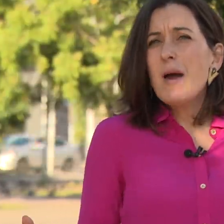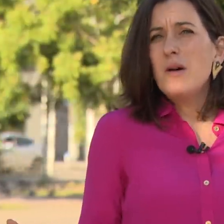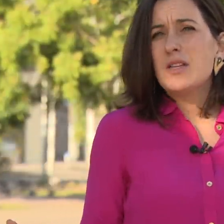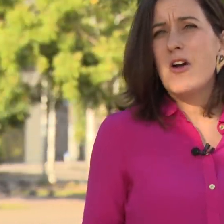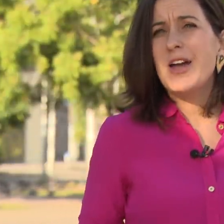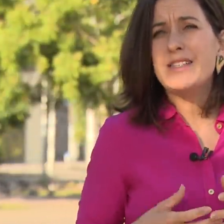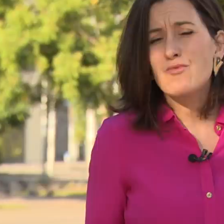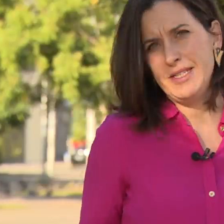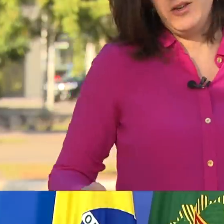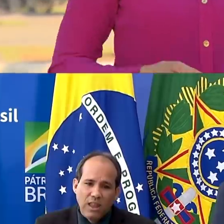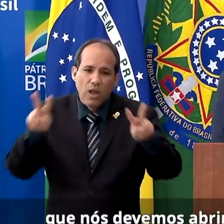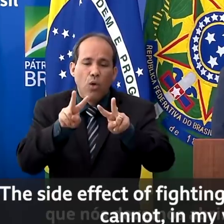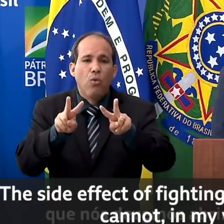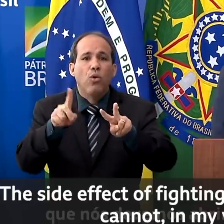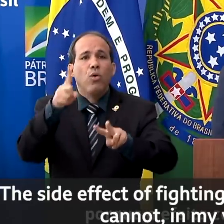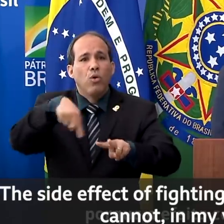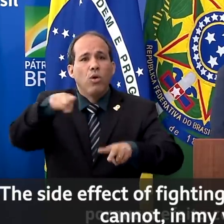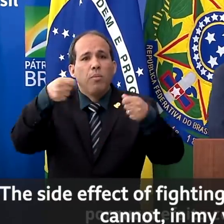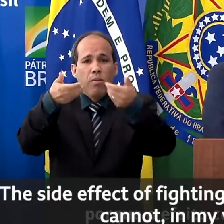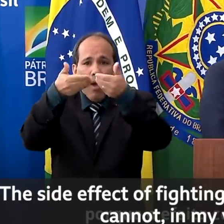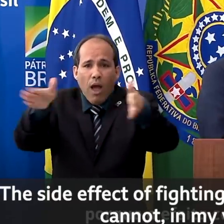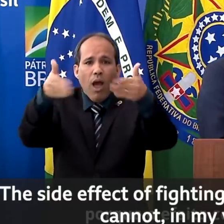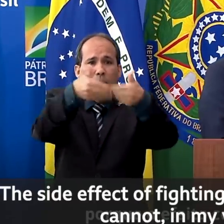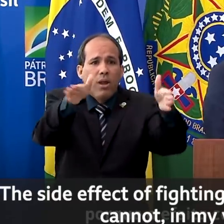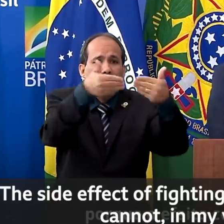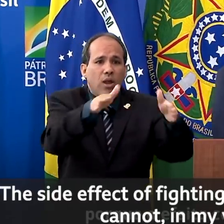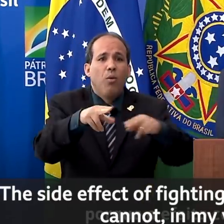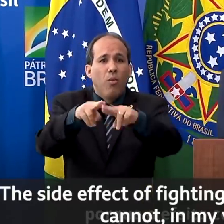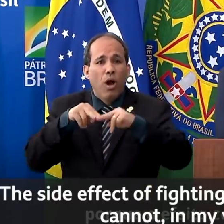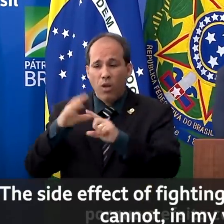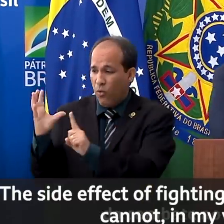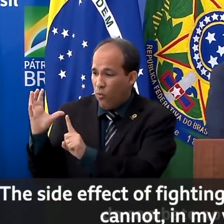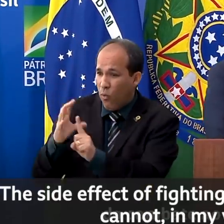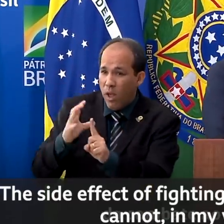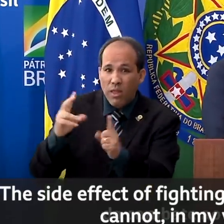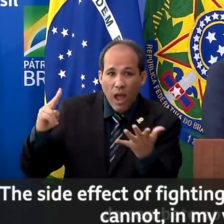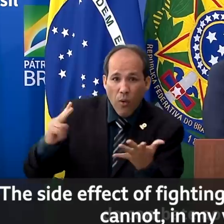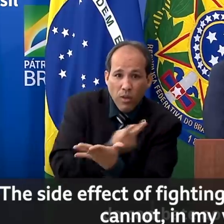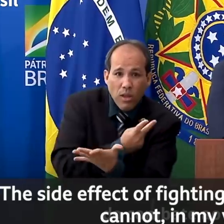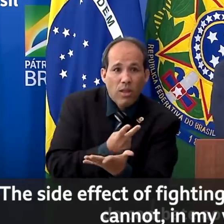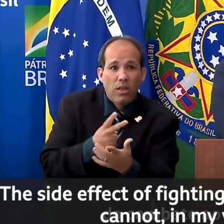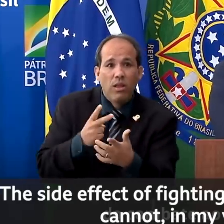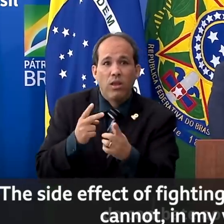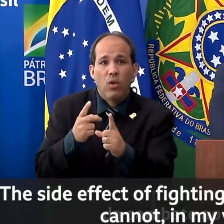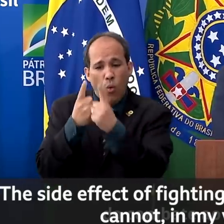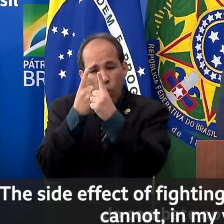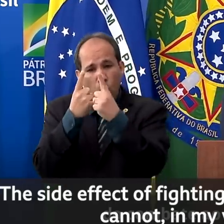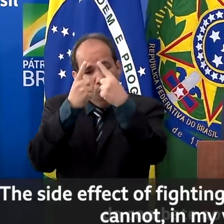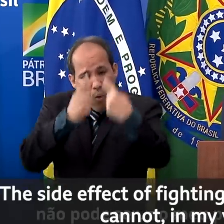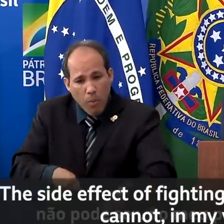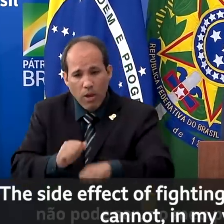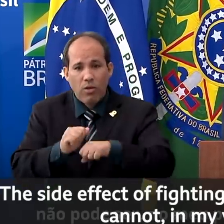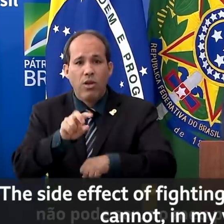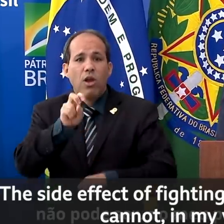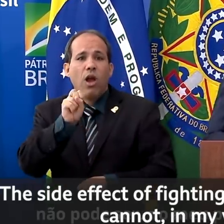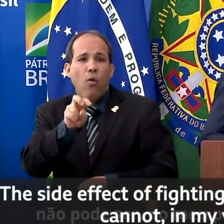but Jair Bolsonaro is resolute. Porque o efeito colateral do combate ao vírus